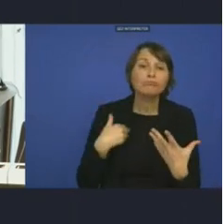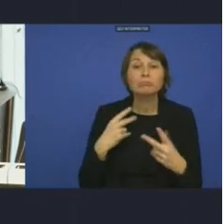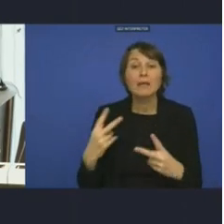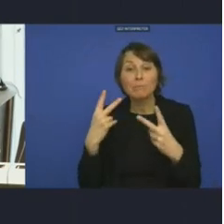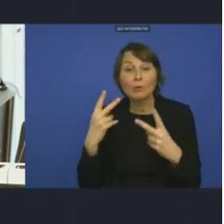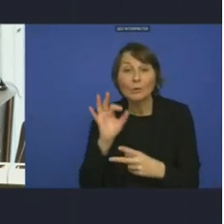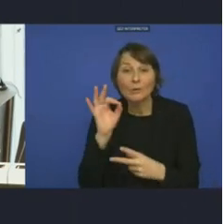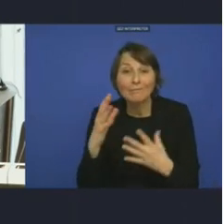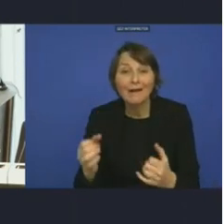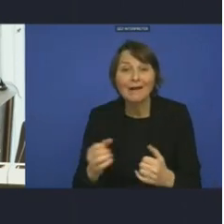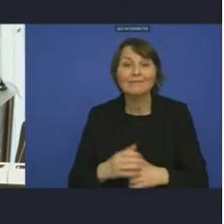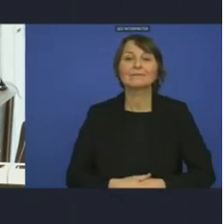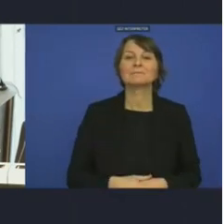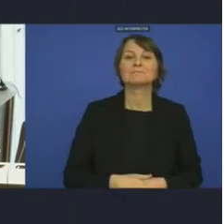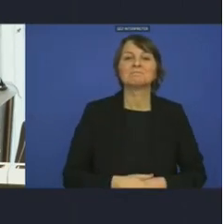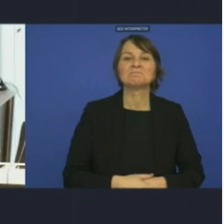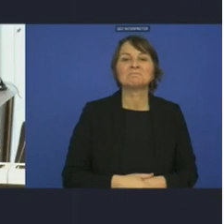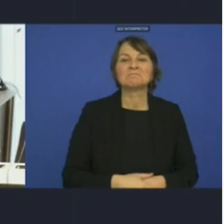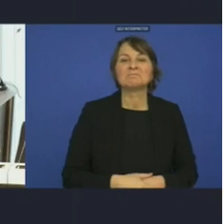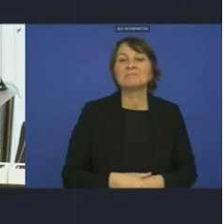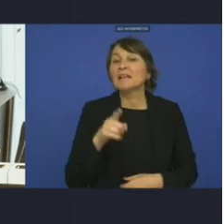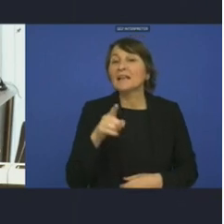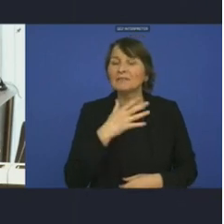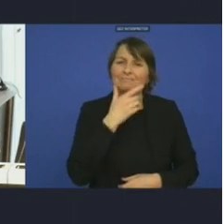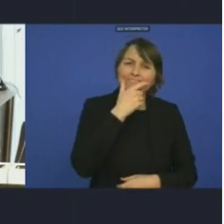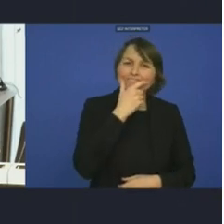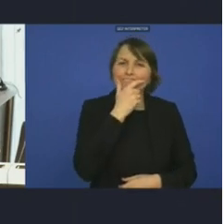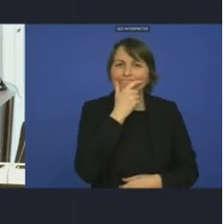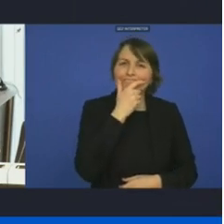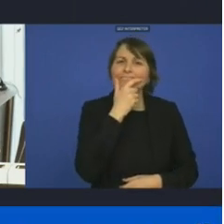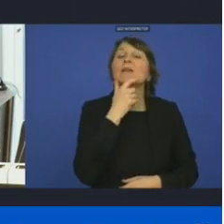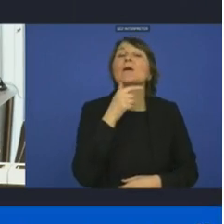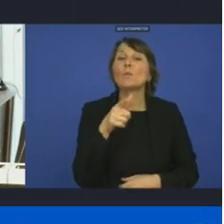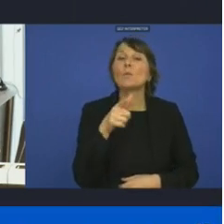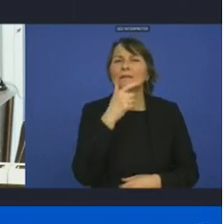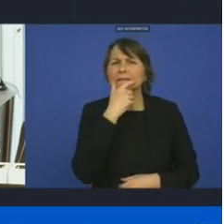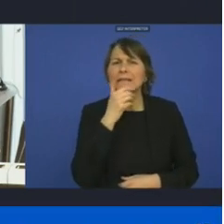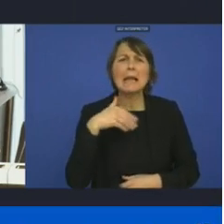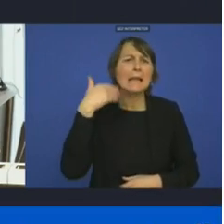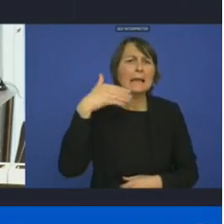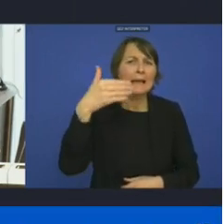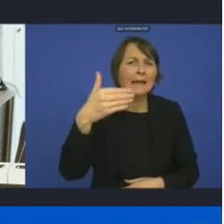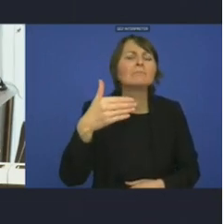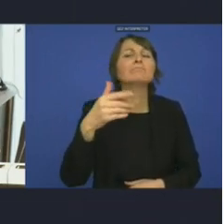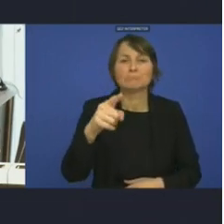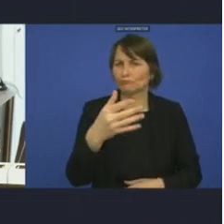back to you if there is any question, and finally they will be published